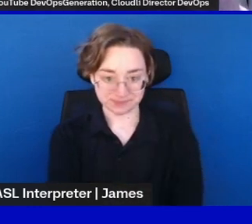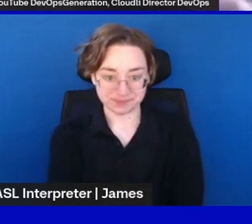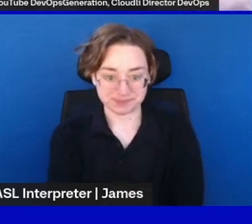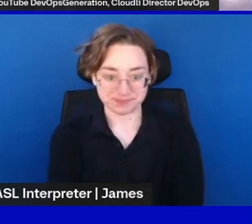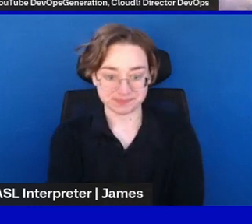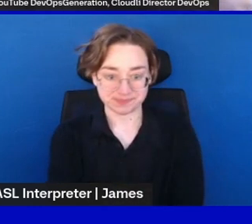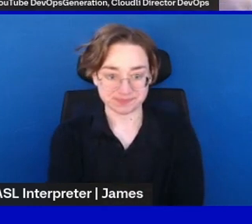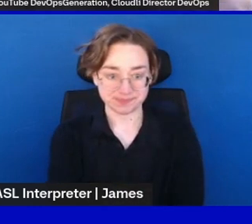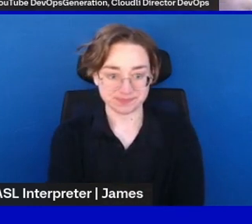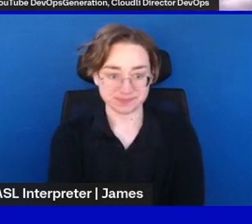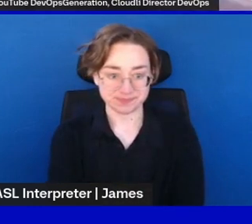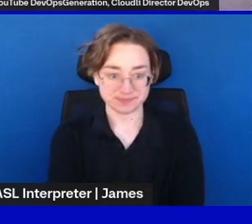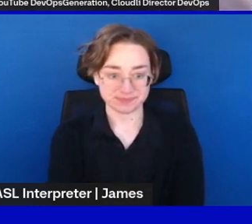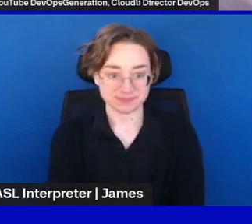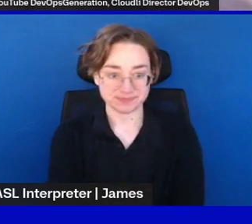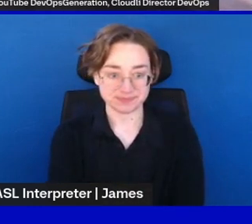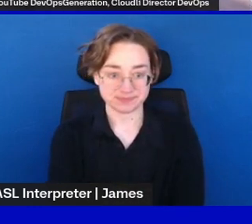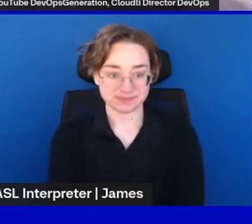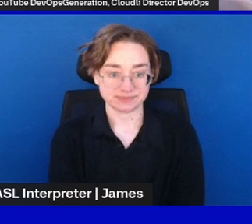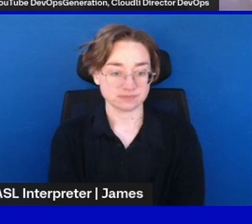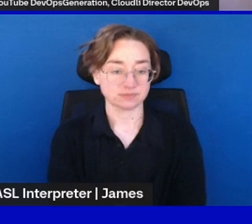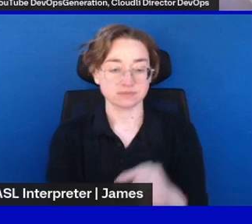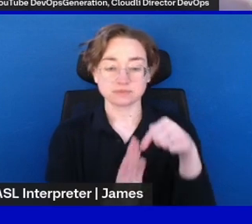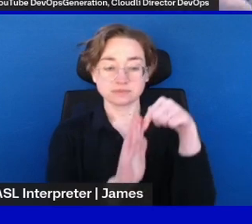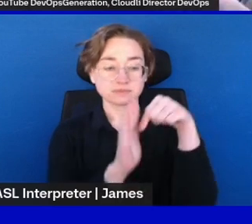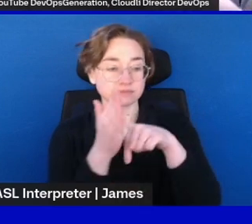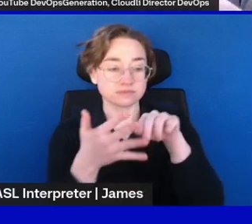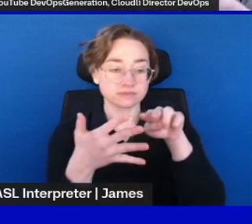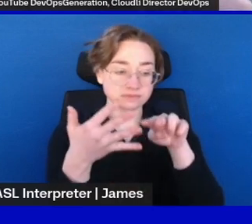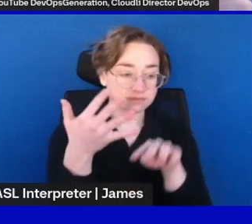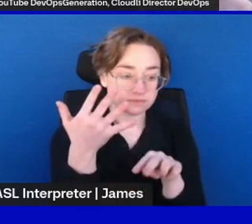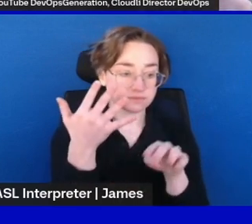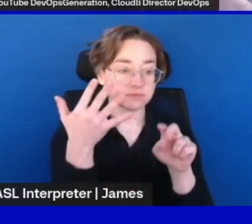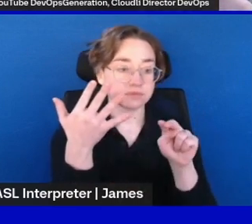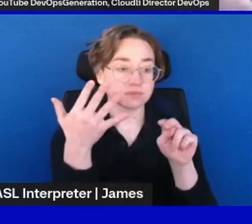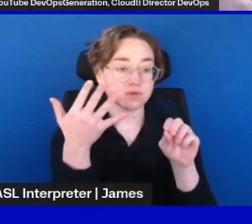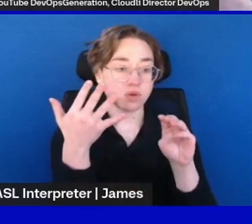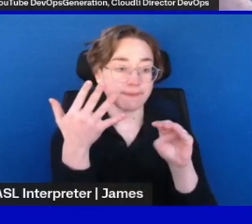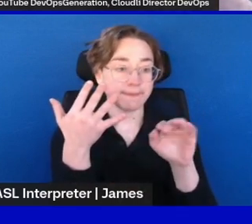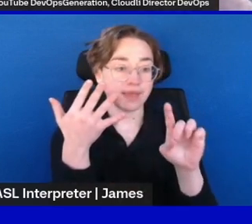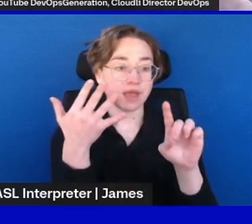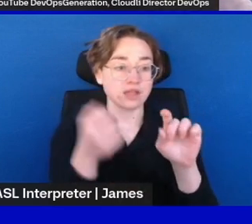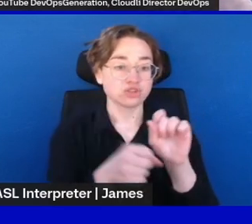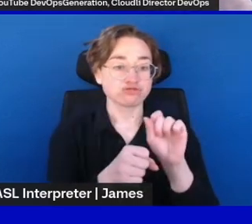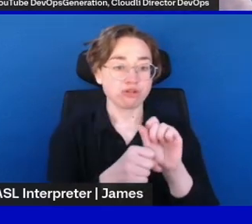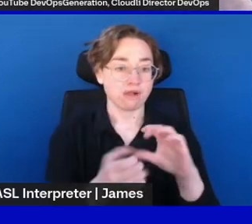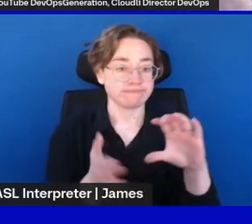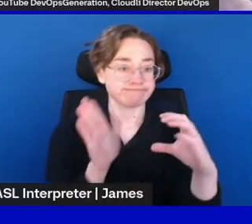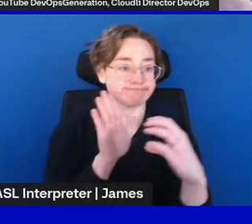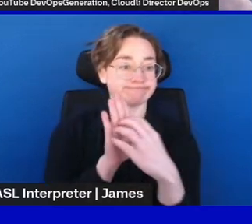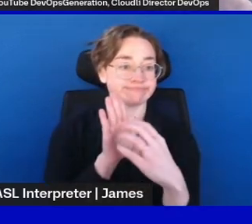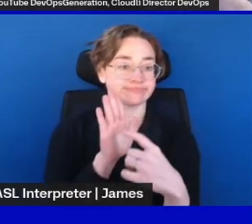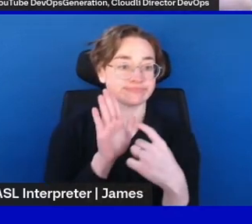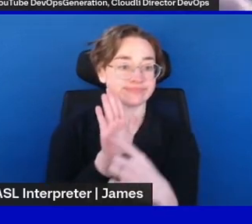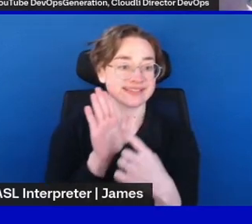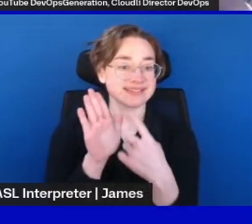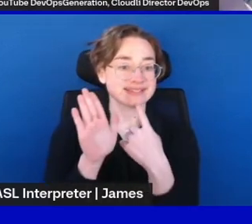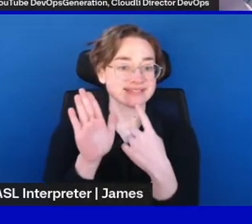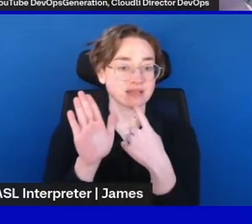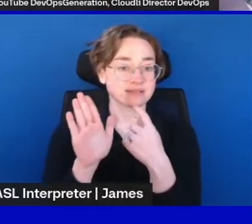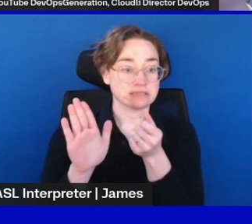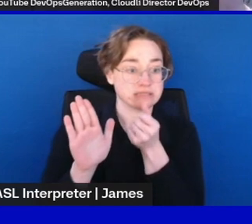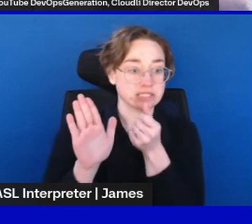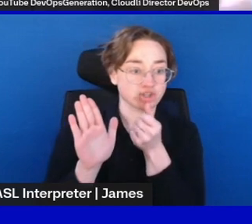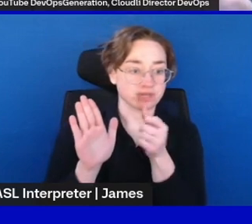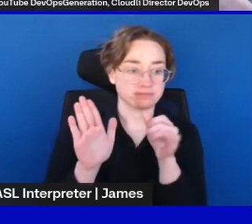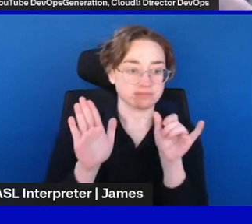After that, further down in my Nomad job, I have these template stanzas where I say, hey, with secret, that's code for